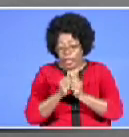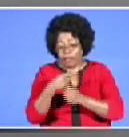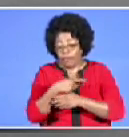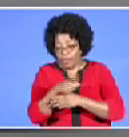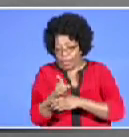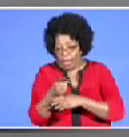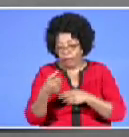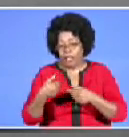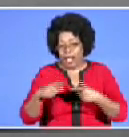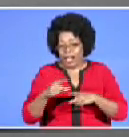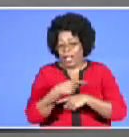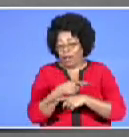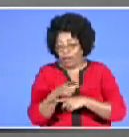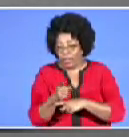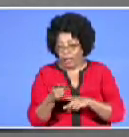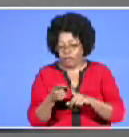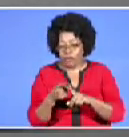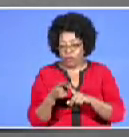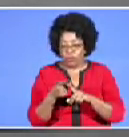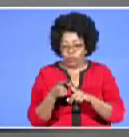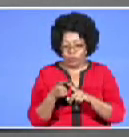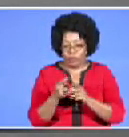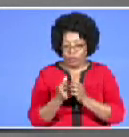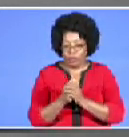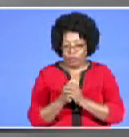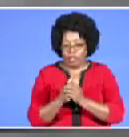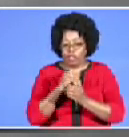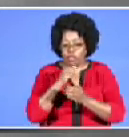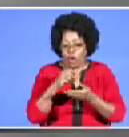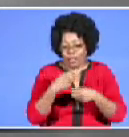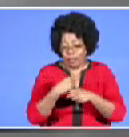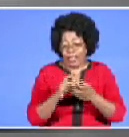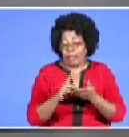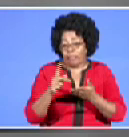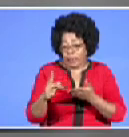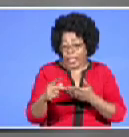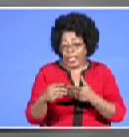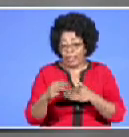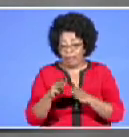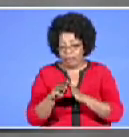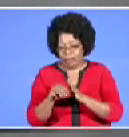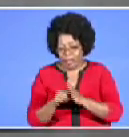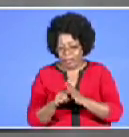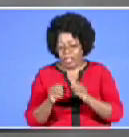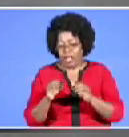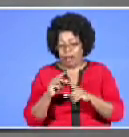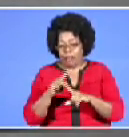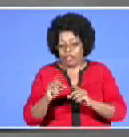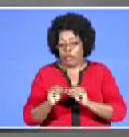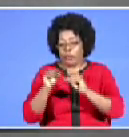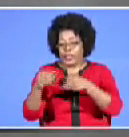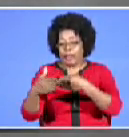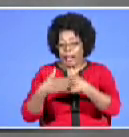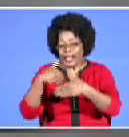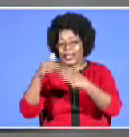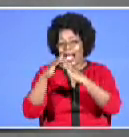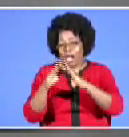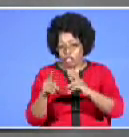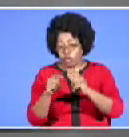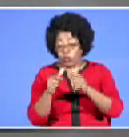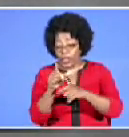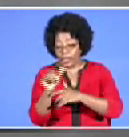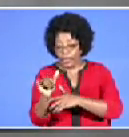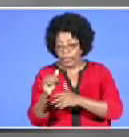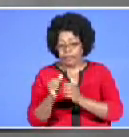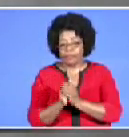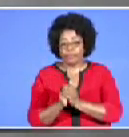to not only not make the payments, but to also put them back into the house as quickly as possible. We're just waiving